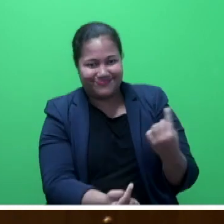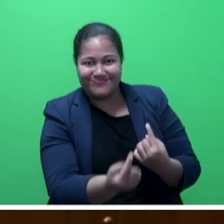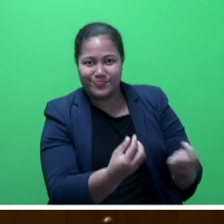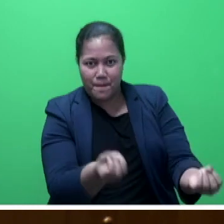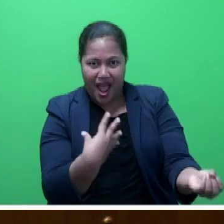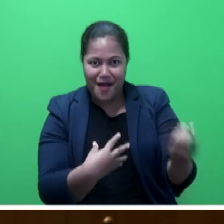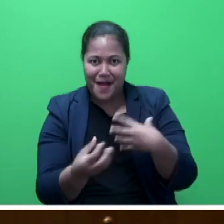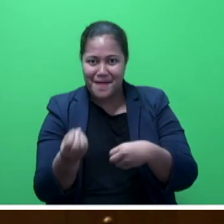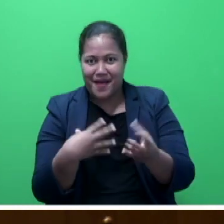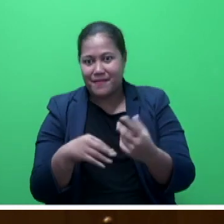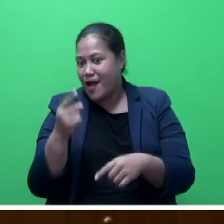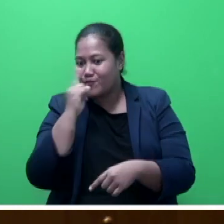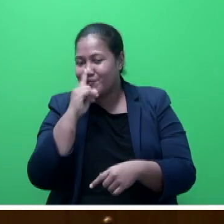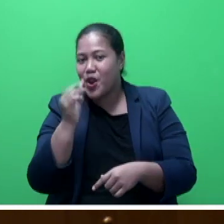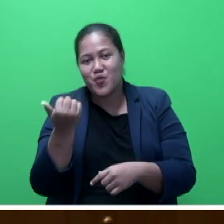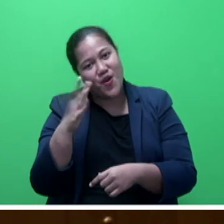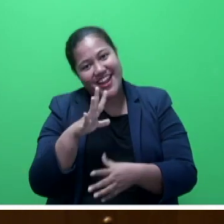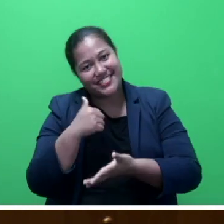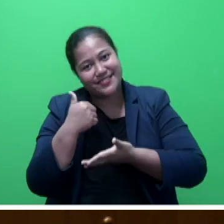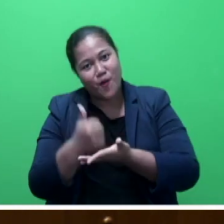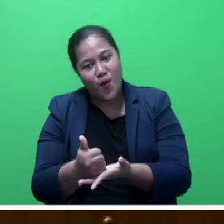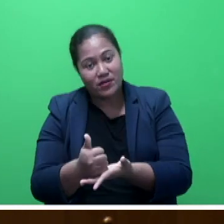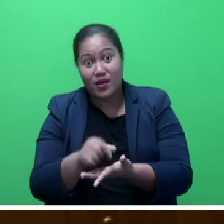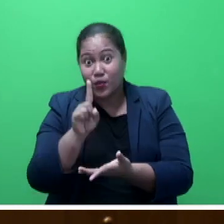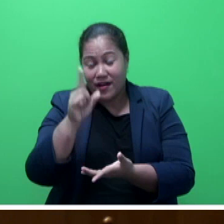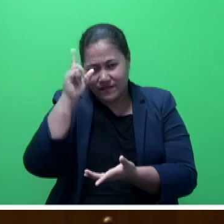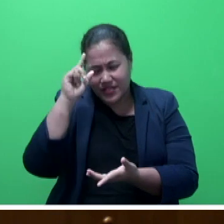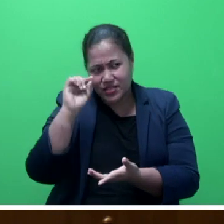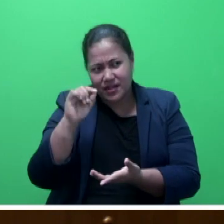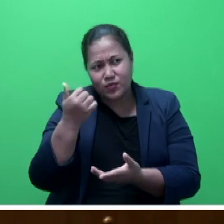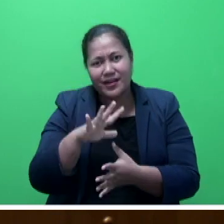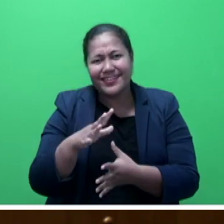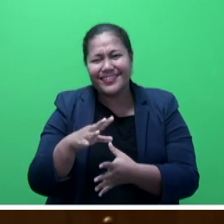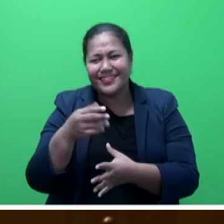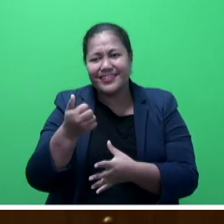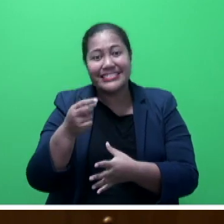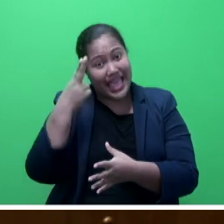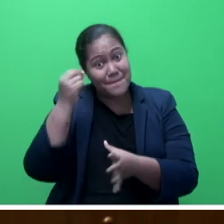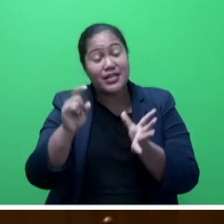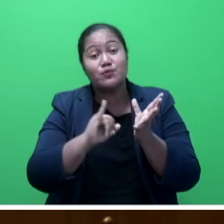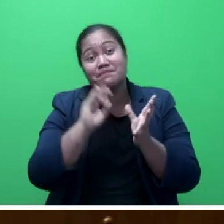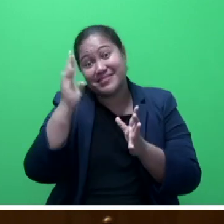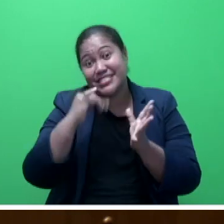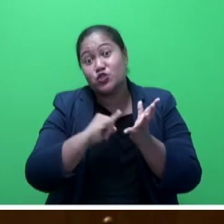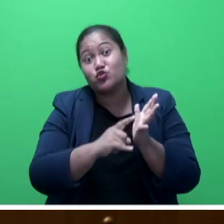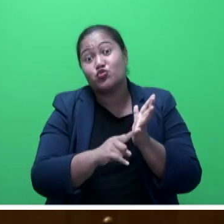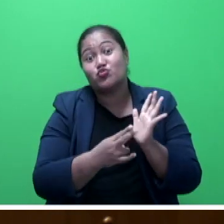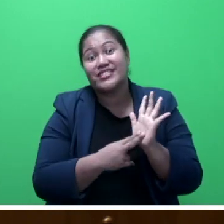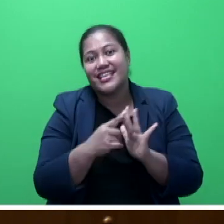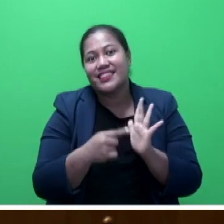it has supported. One of those Fijians was Ms. Sunita Kumar, who received a concessional